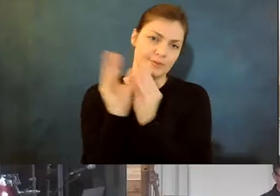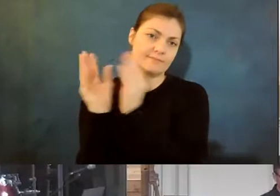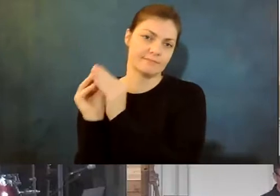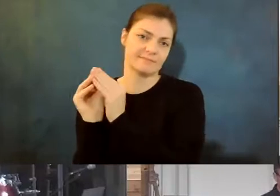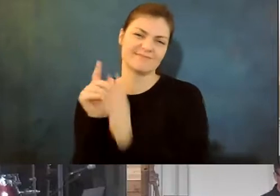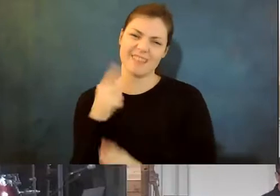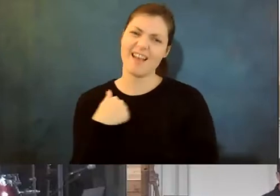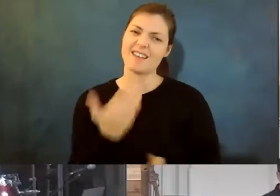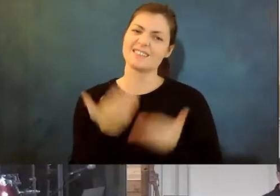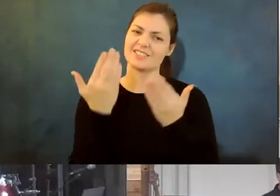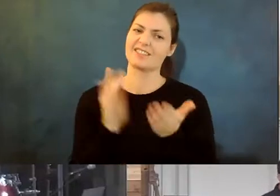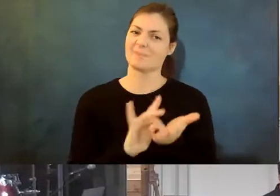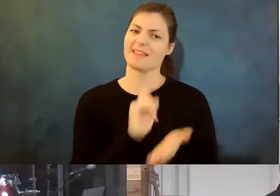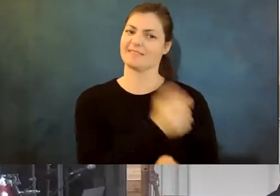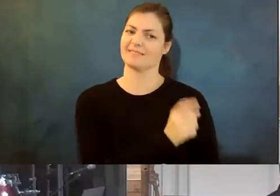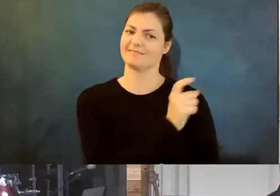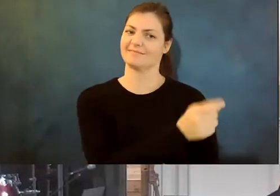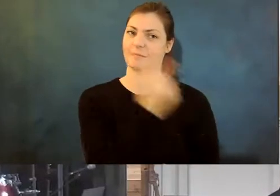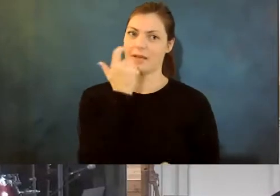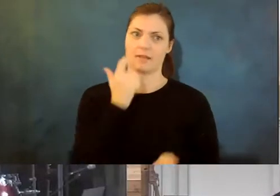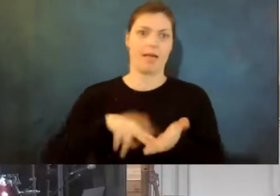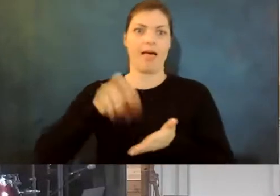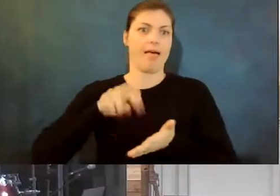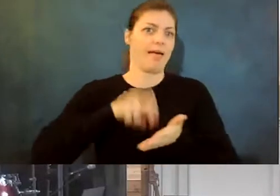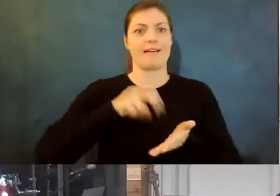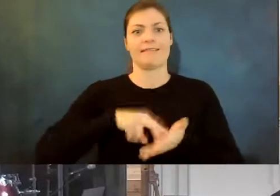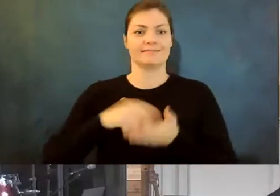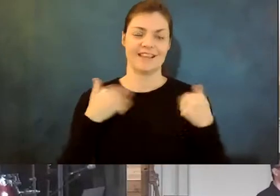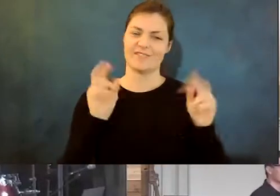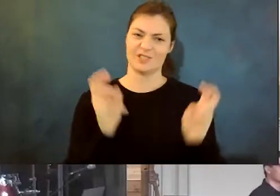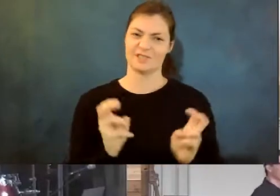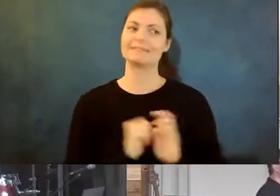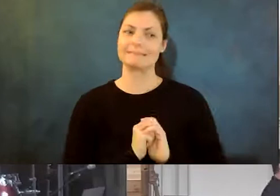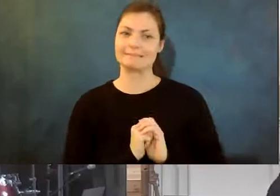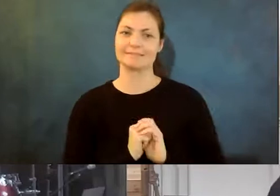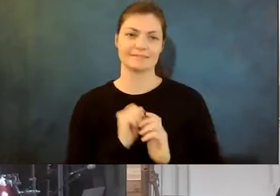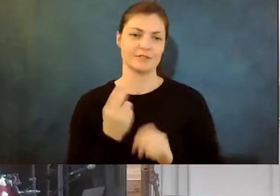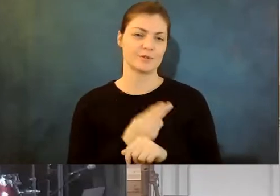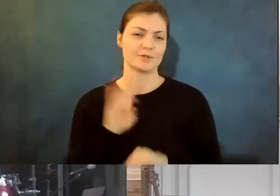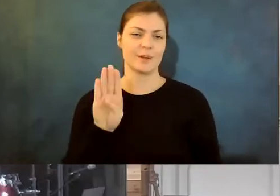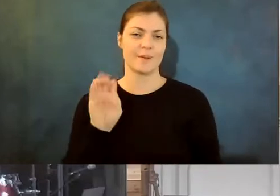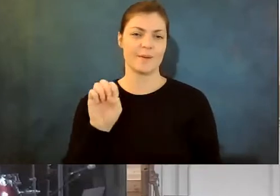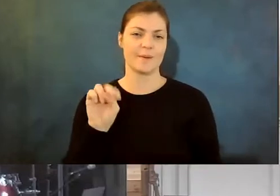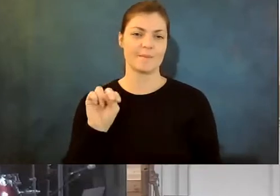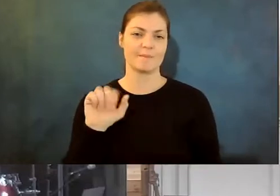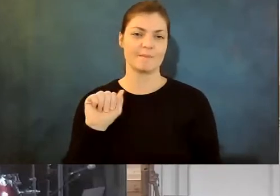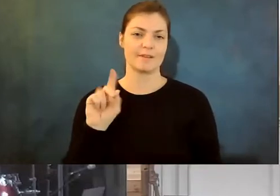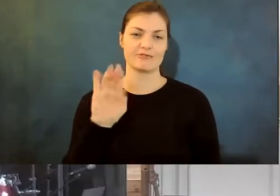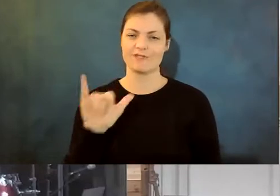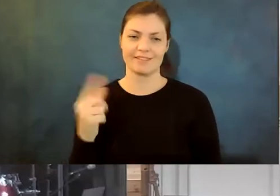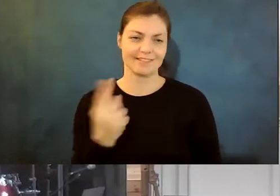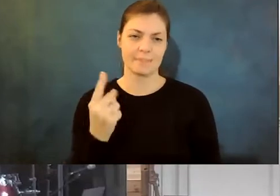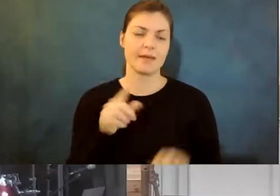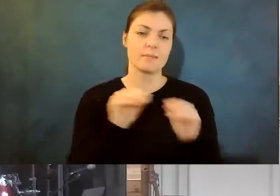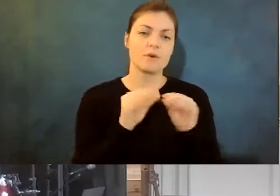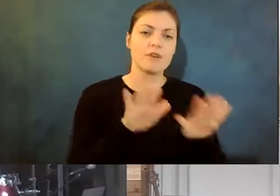I suggest you use Benadryl or something to subdue the dog. The dog has issues. But I will tell you one thing about my dog. My dog may not be the